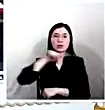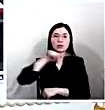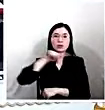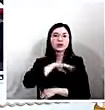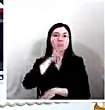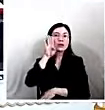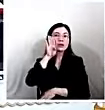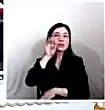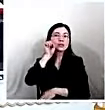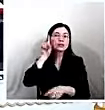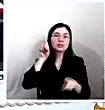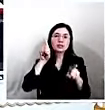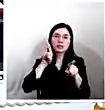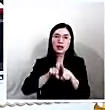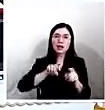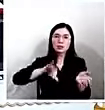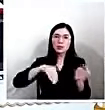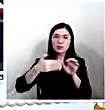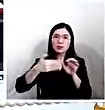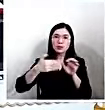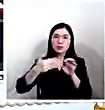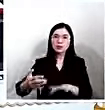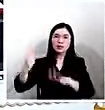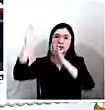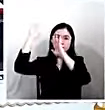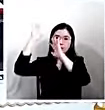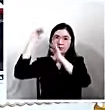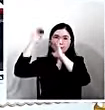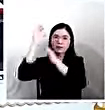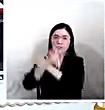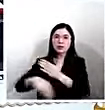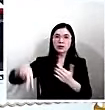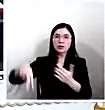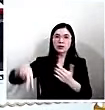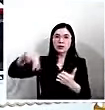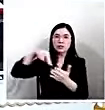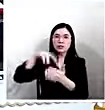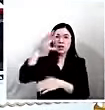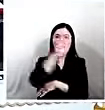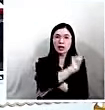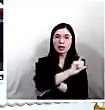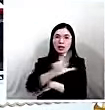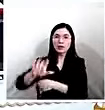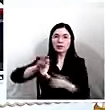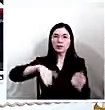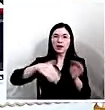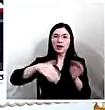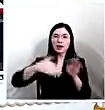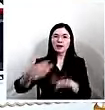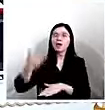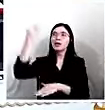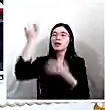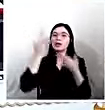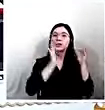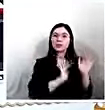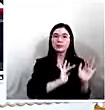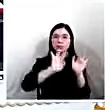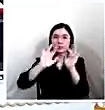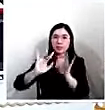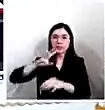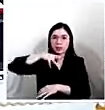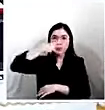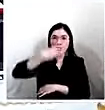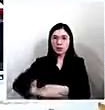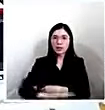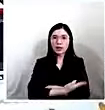and sisters who have fallen asleep in the hope of the resurrection, and all have died in your mercy. Welcome